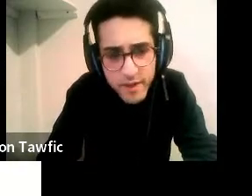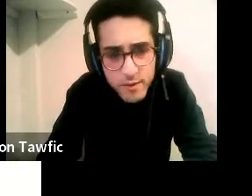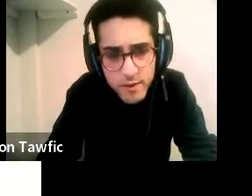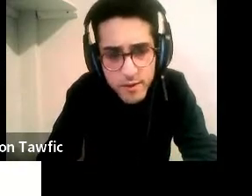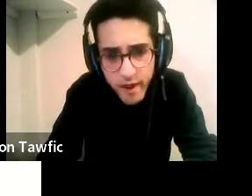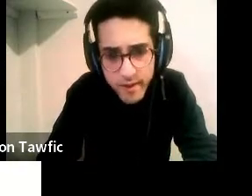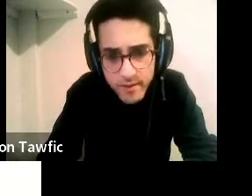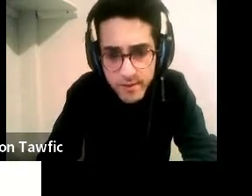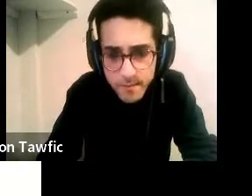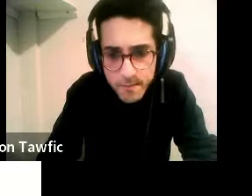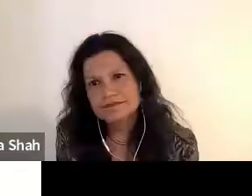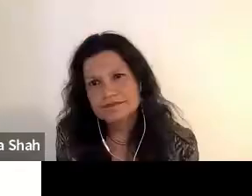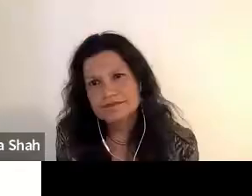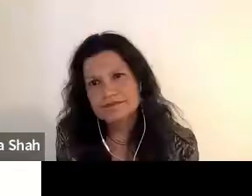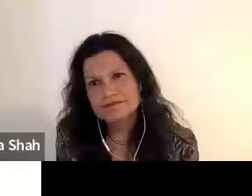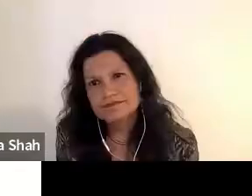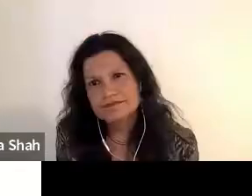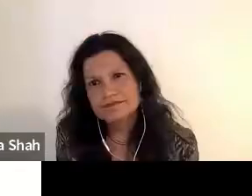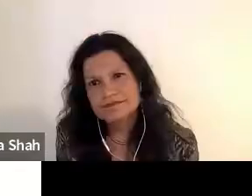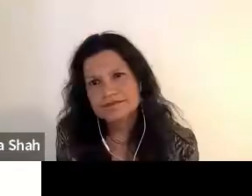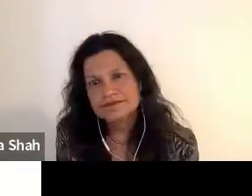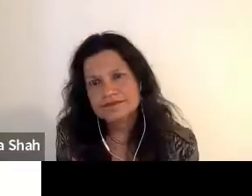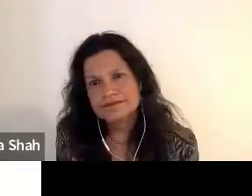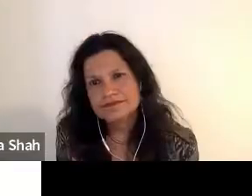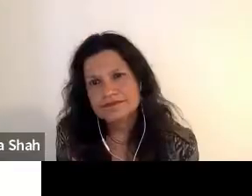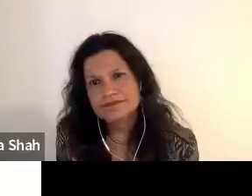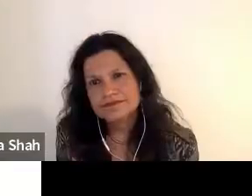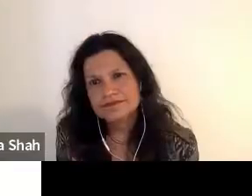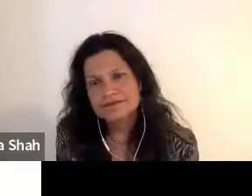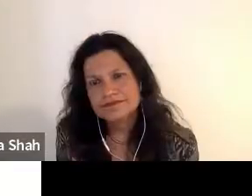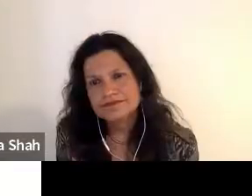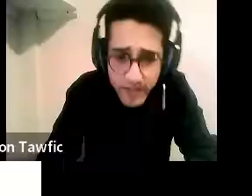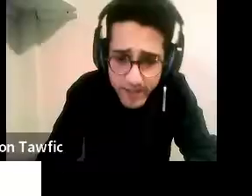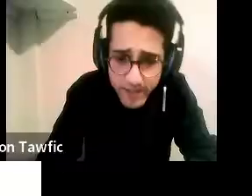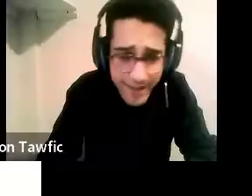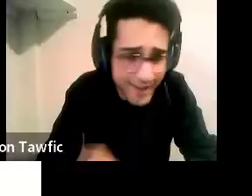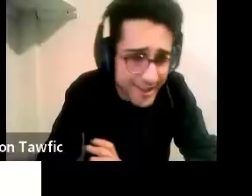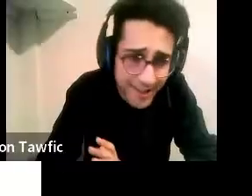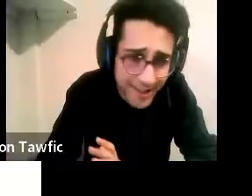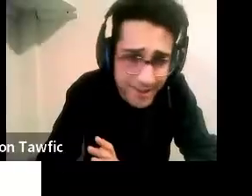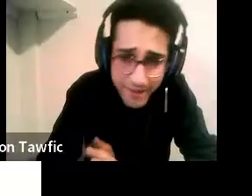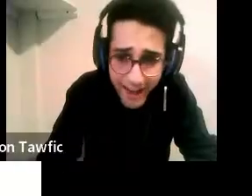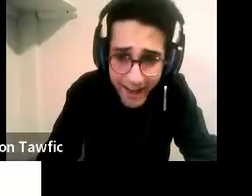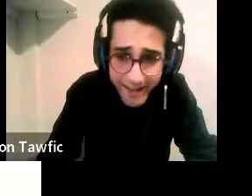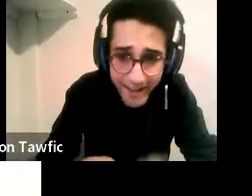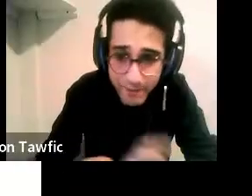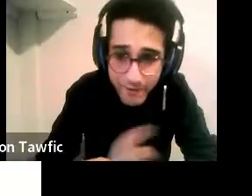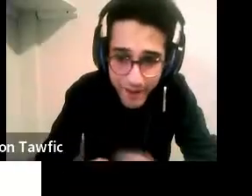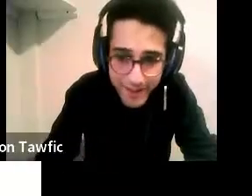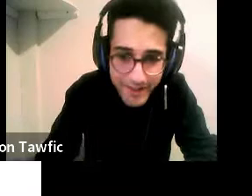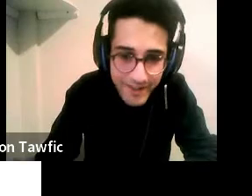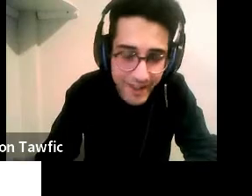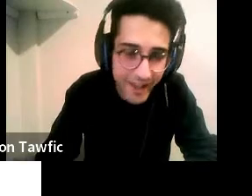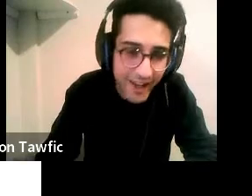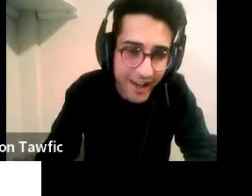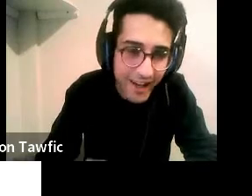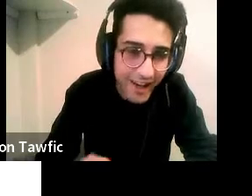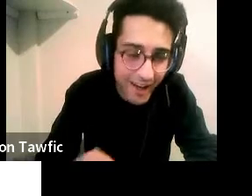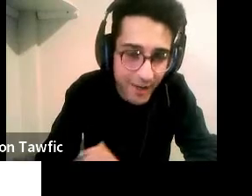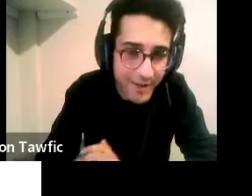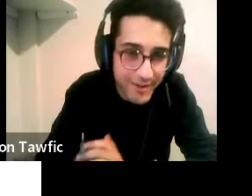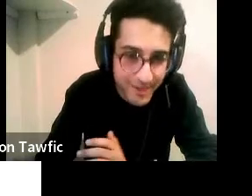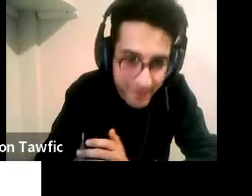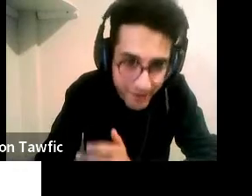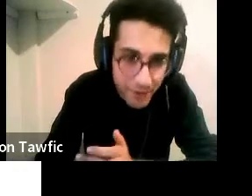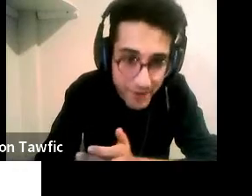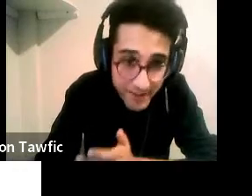the professional divides. Anyway, none of this is to suggest that these acts of care in reverse are